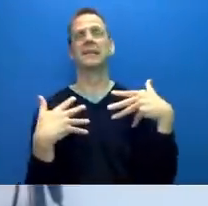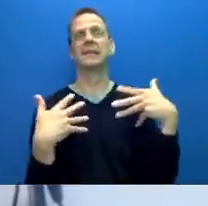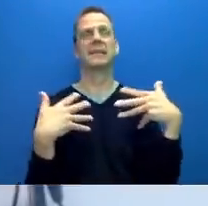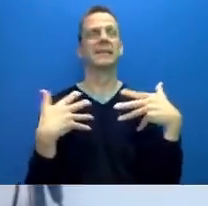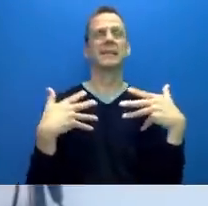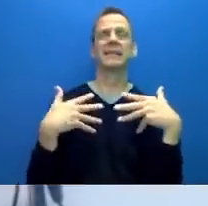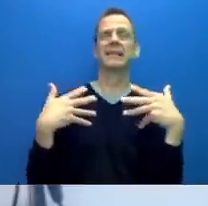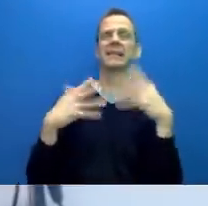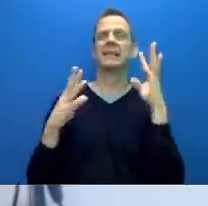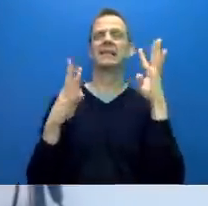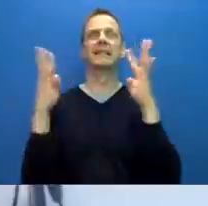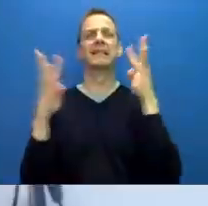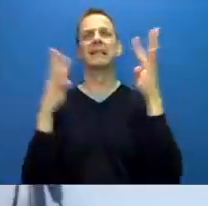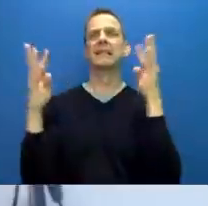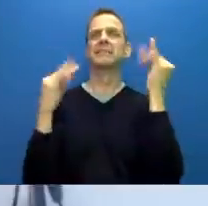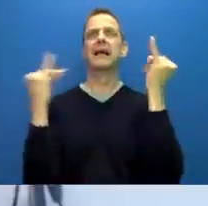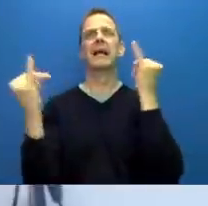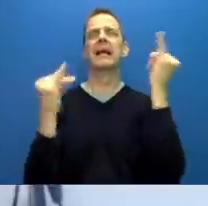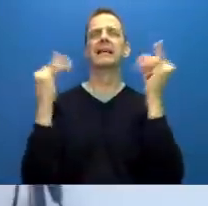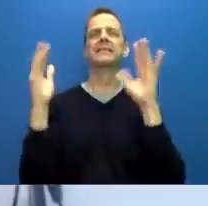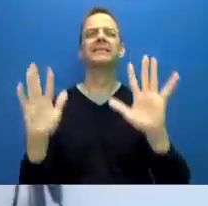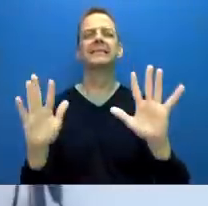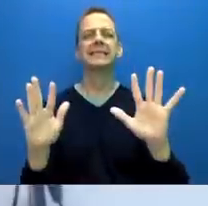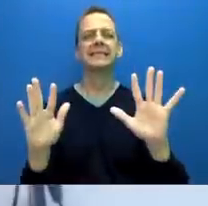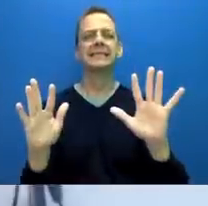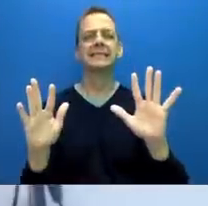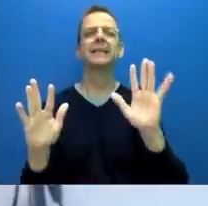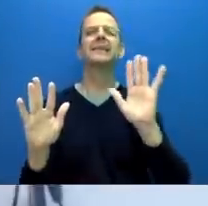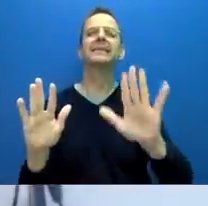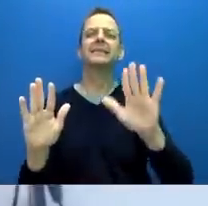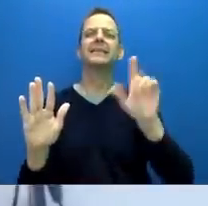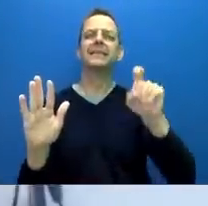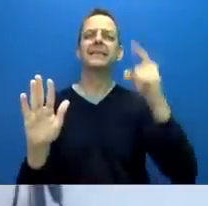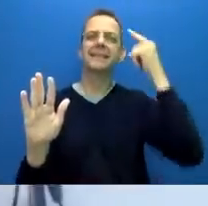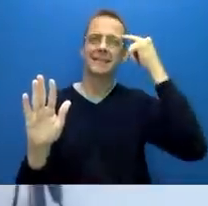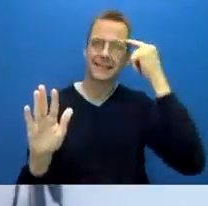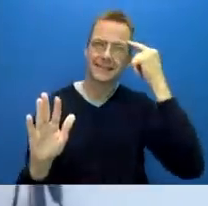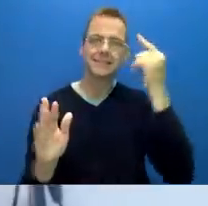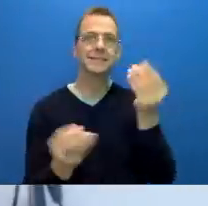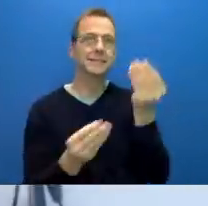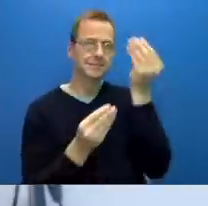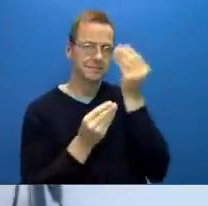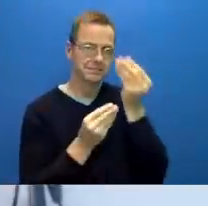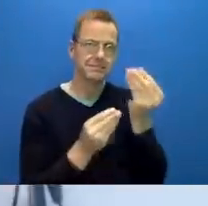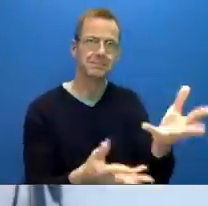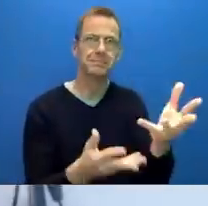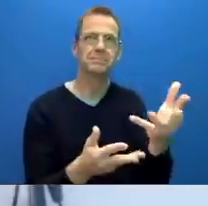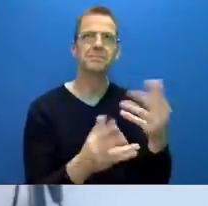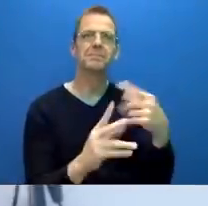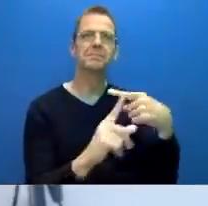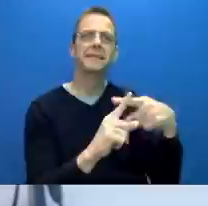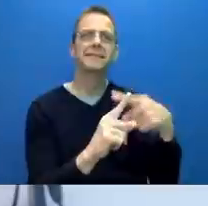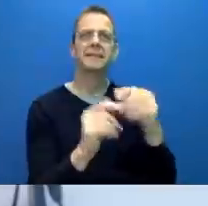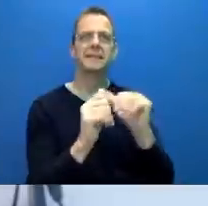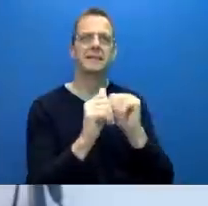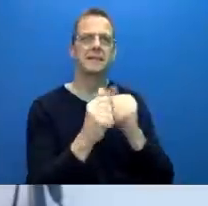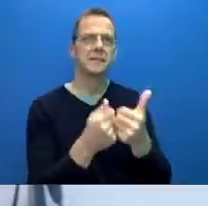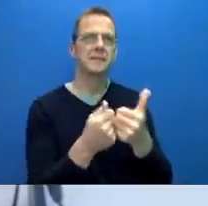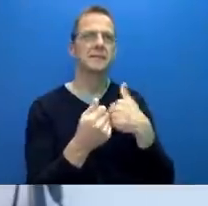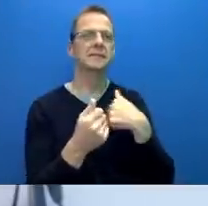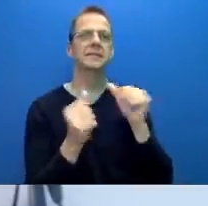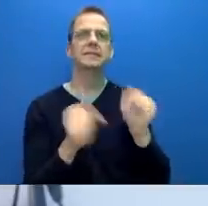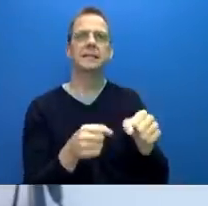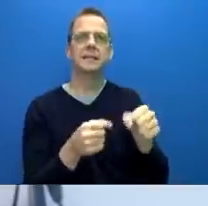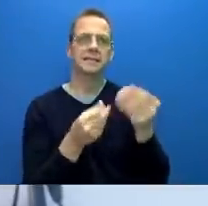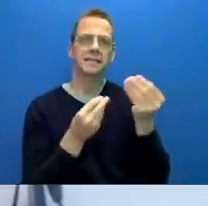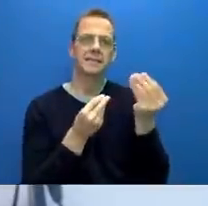we need to think about what information we're sharing and the way that we're sharing information as well, because, you know, that's going to be super adaptable.